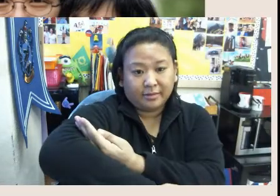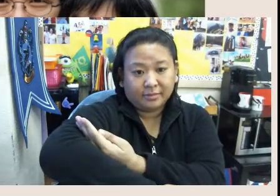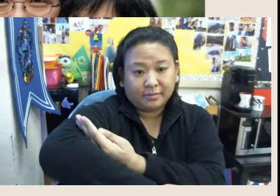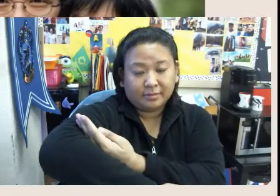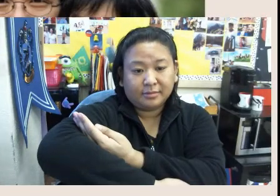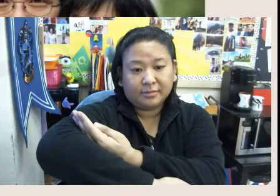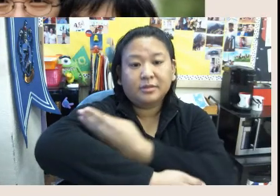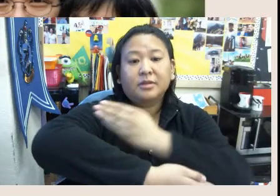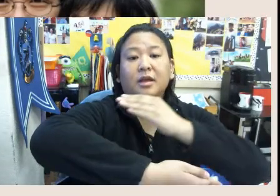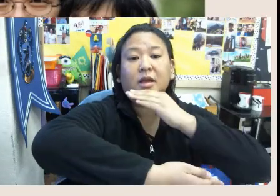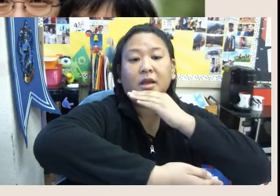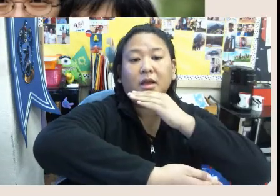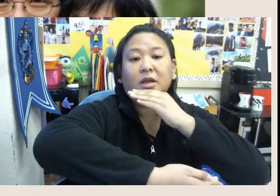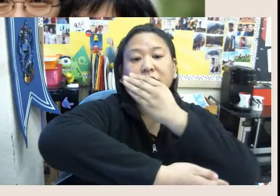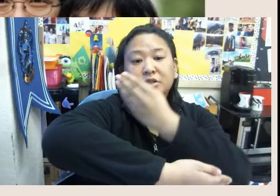son,